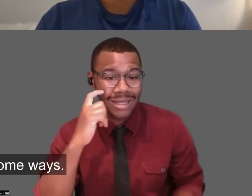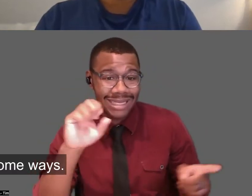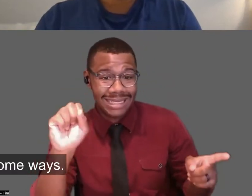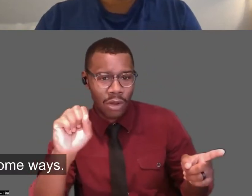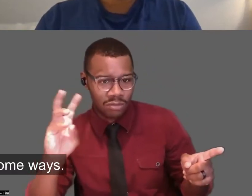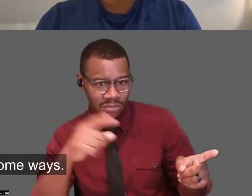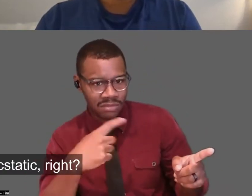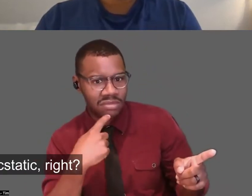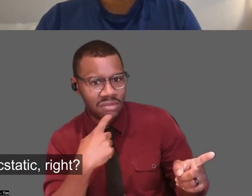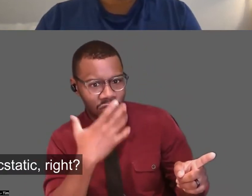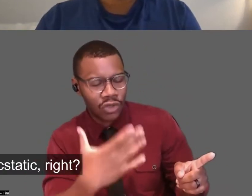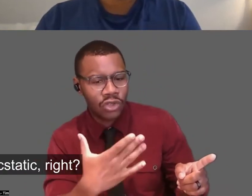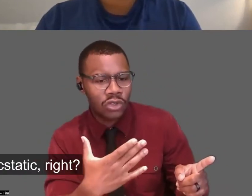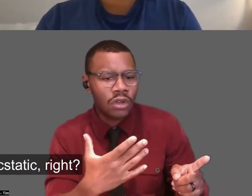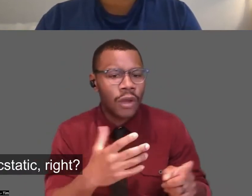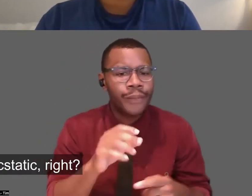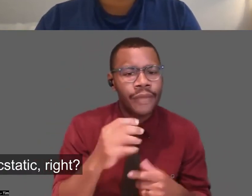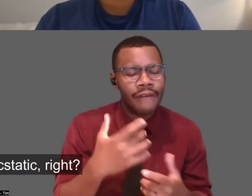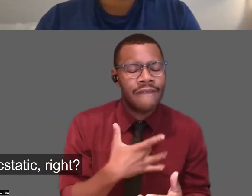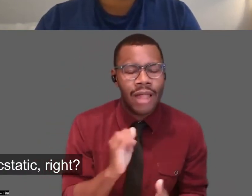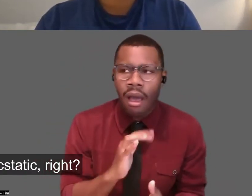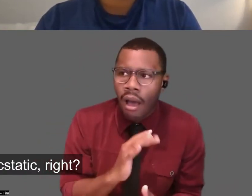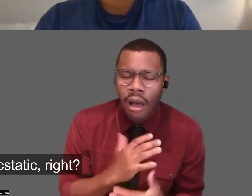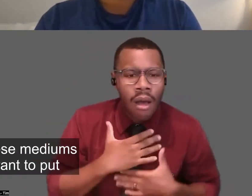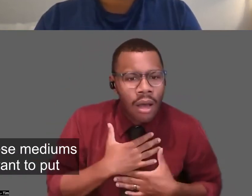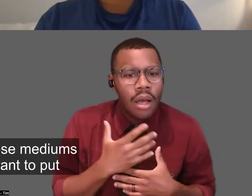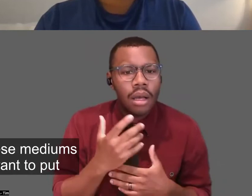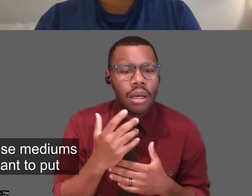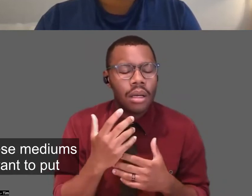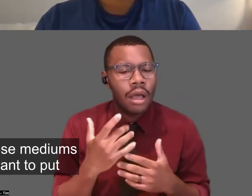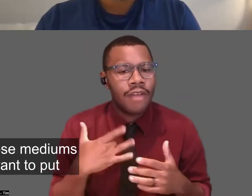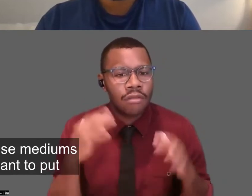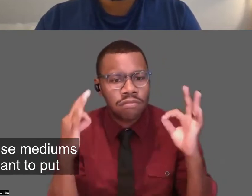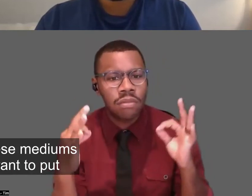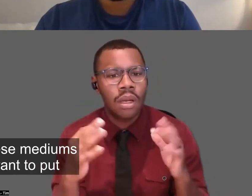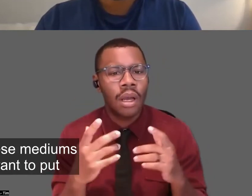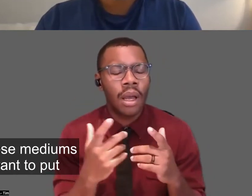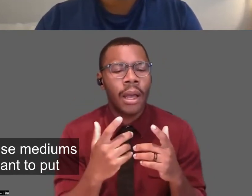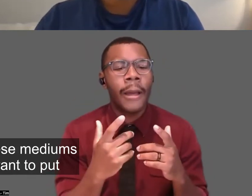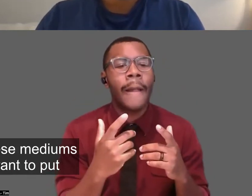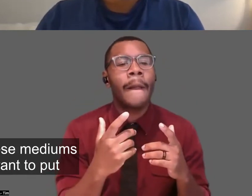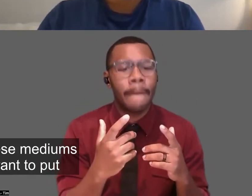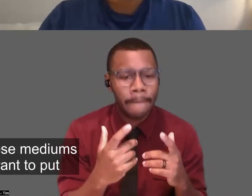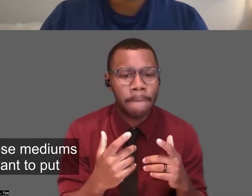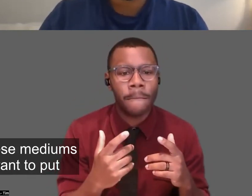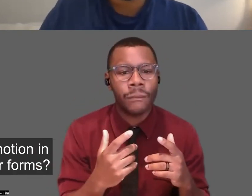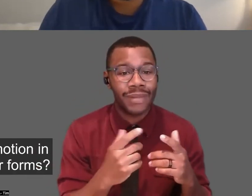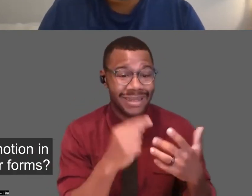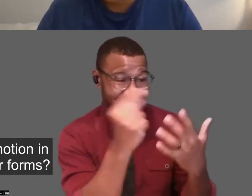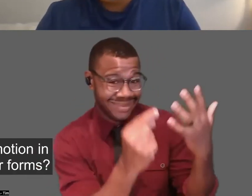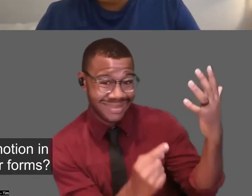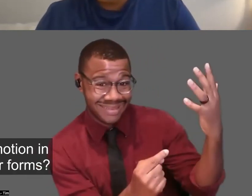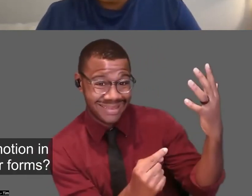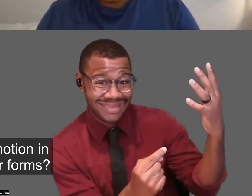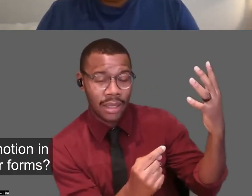It's orgasmic in some ways. You said this too, ecstatic, right? What is it about these mediums that make you want to put that